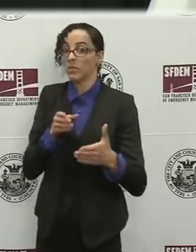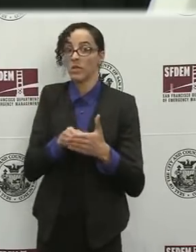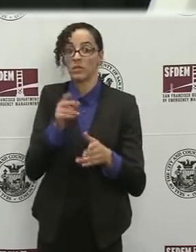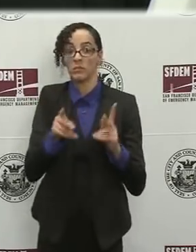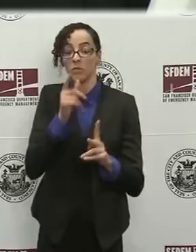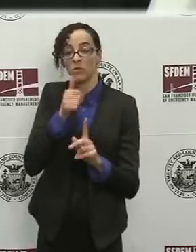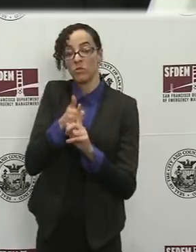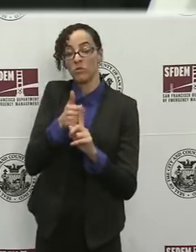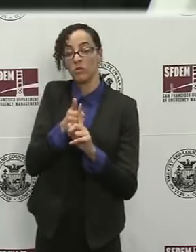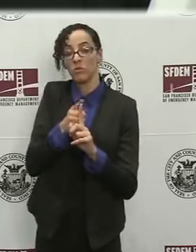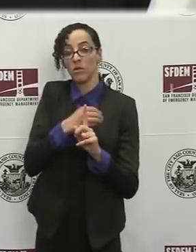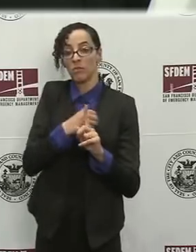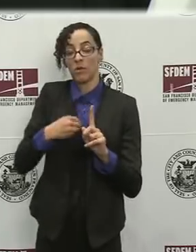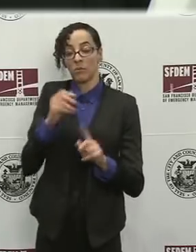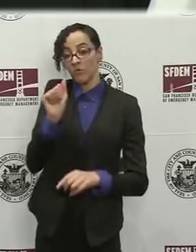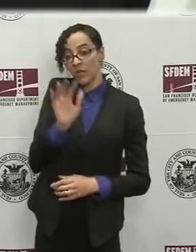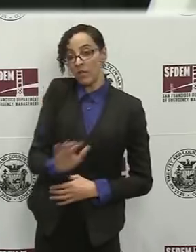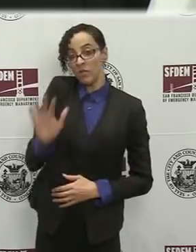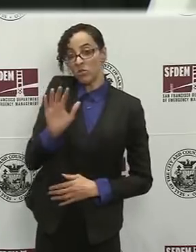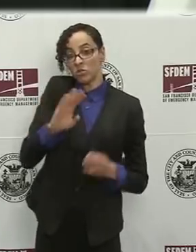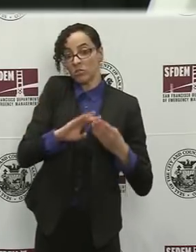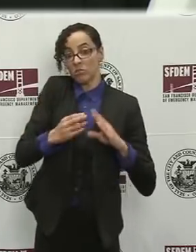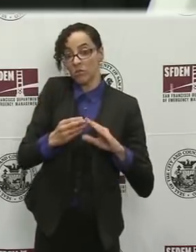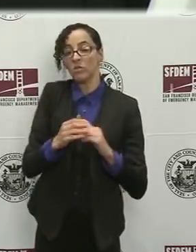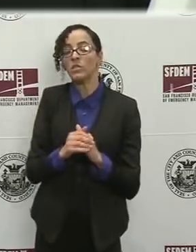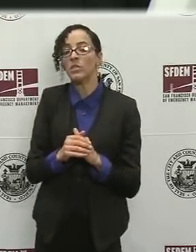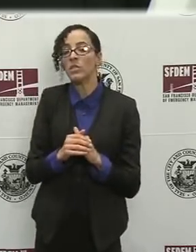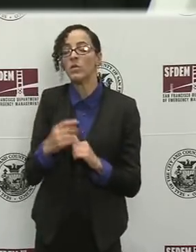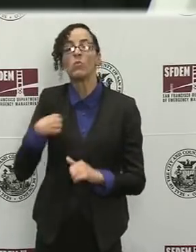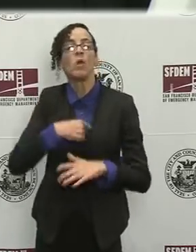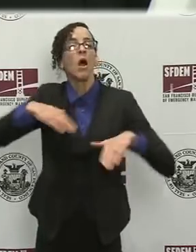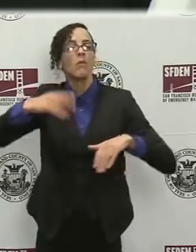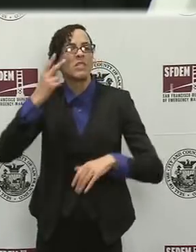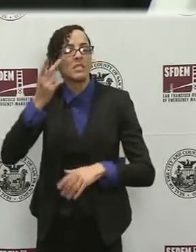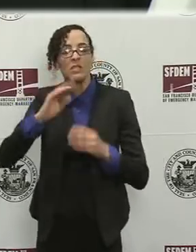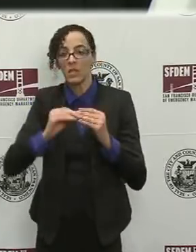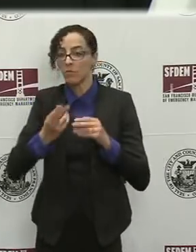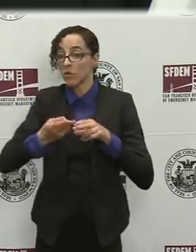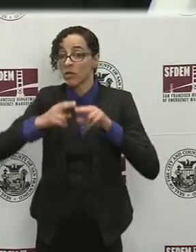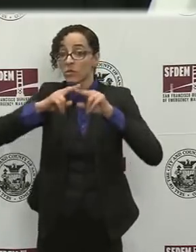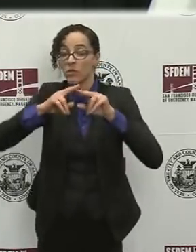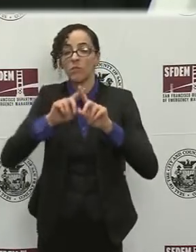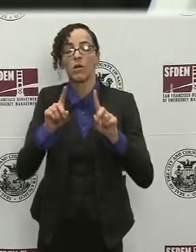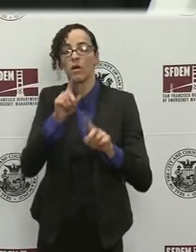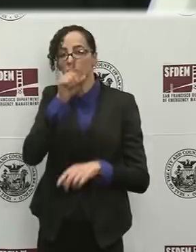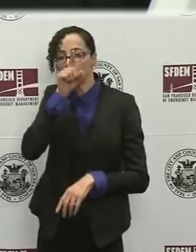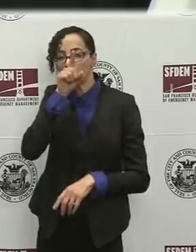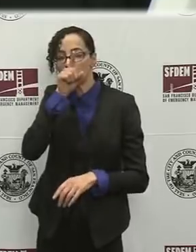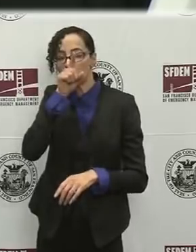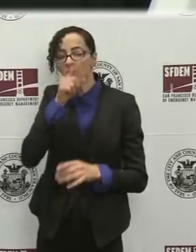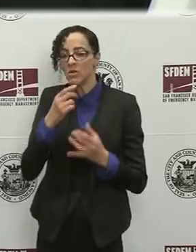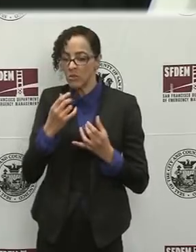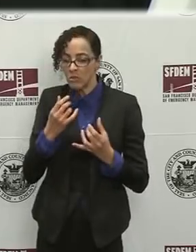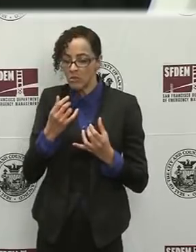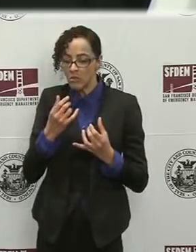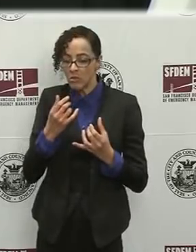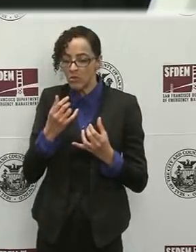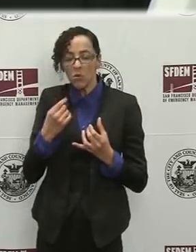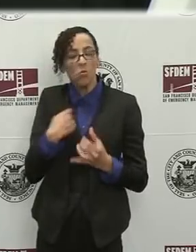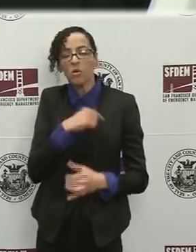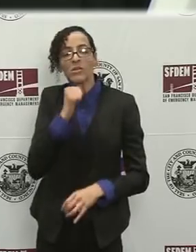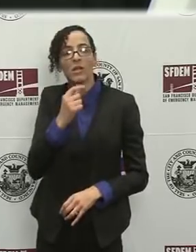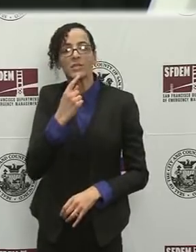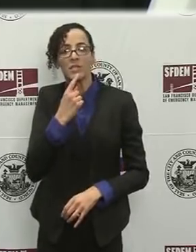not seen an increase, but that is not to say that these things are not occurring. What we ask the public is to